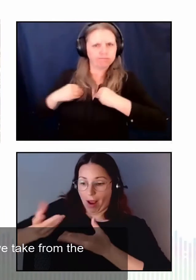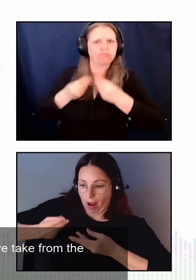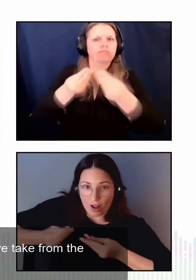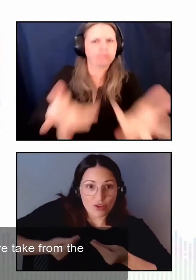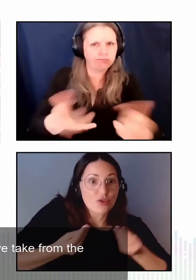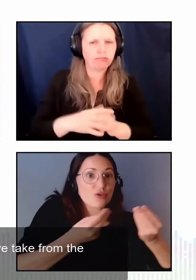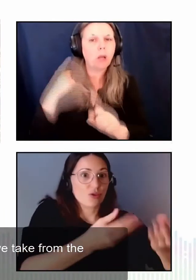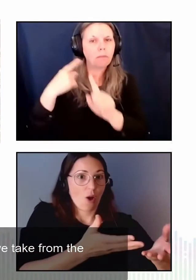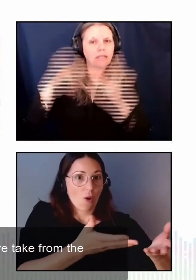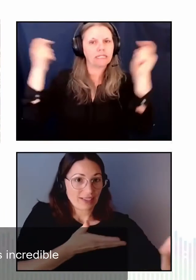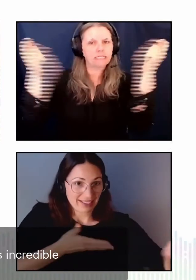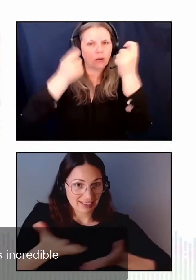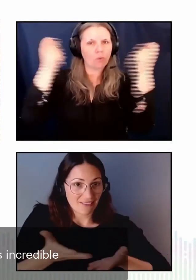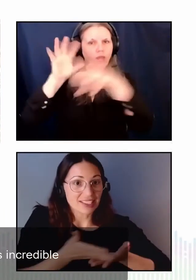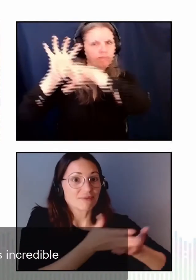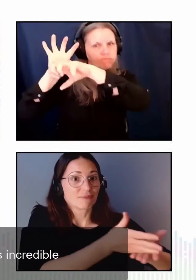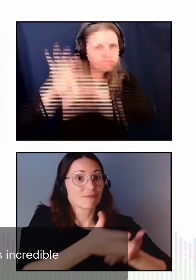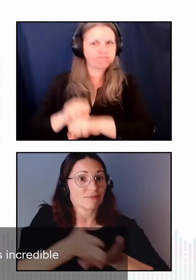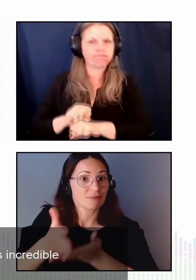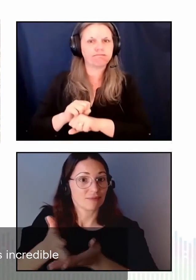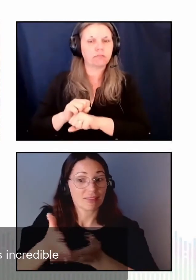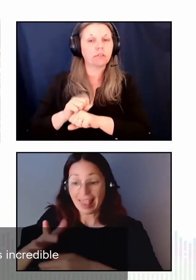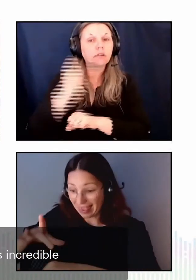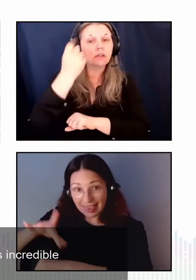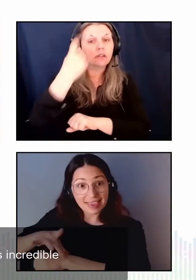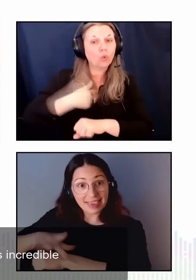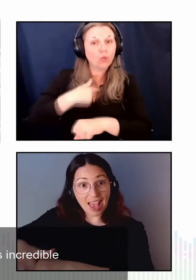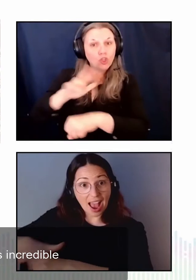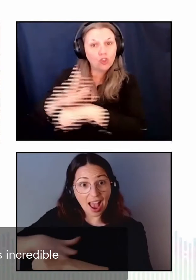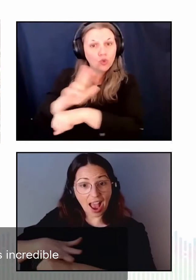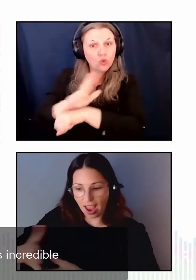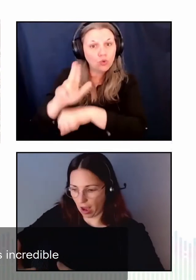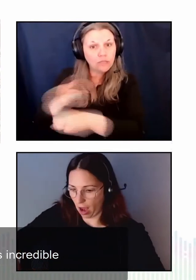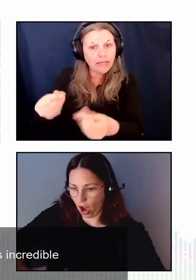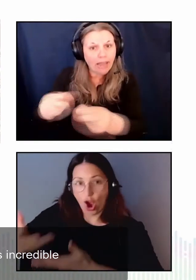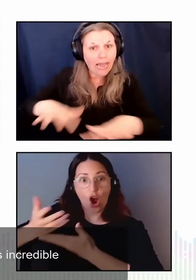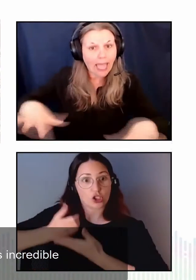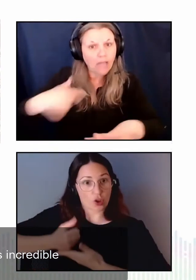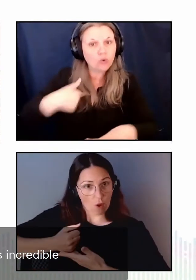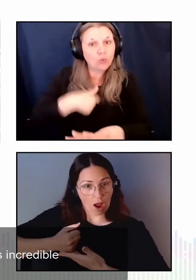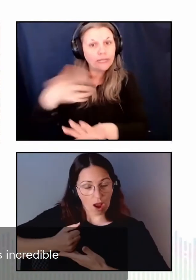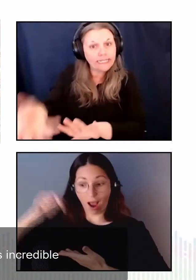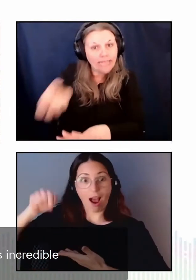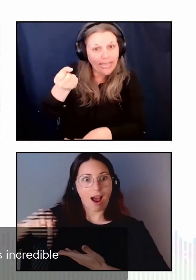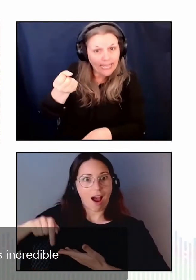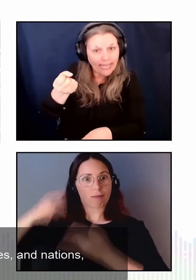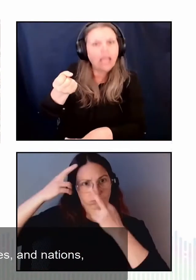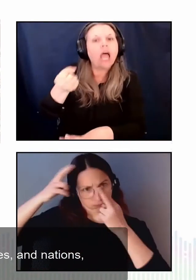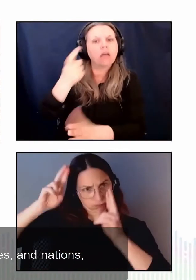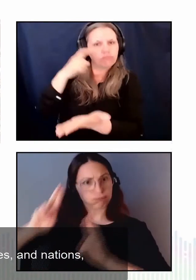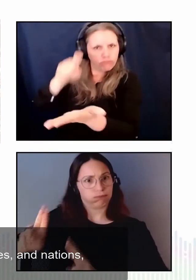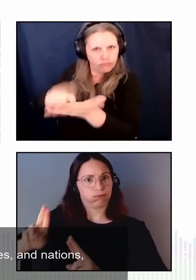we take from the land, we basically have to recognize that. While there's